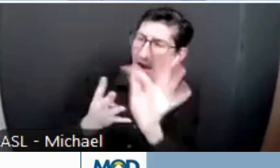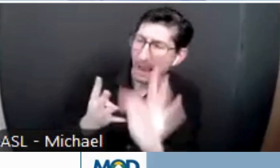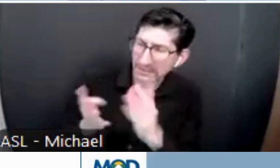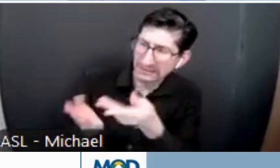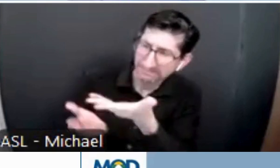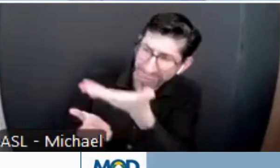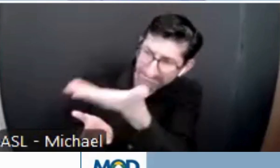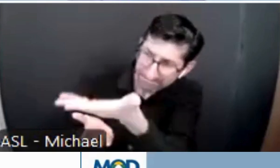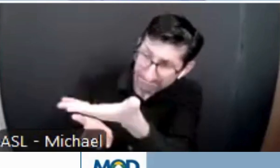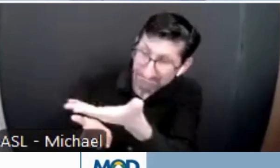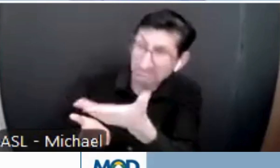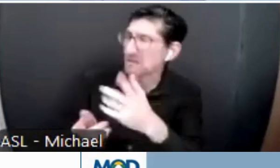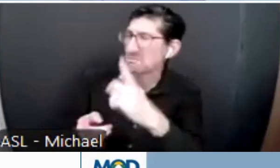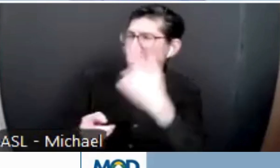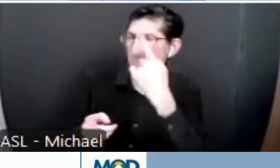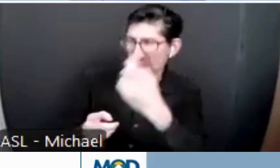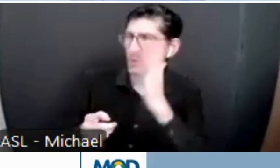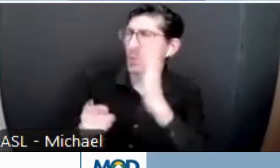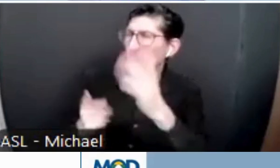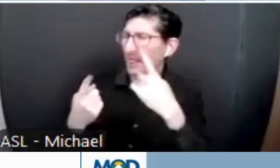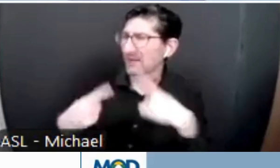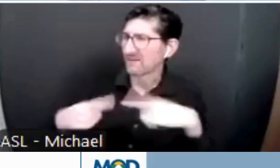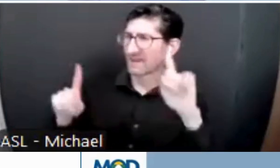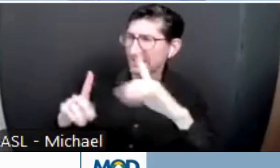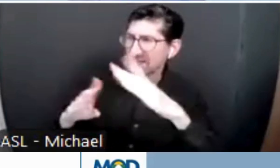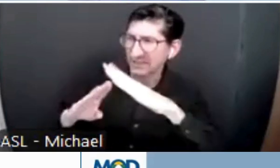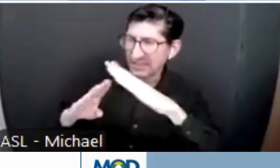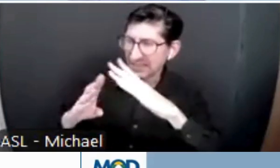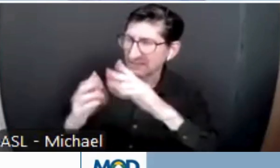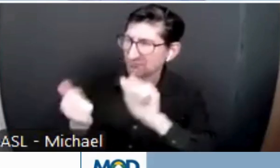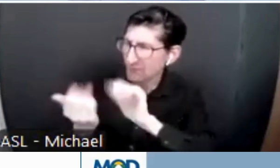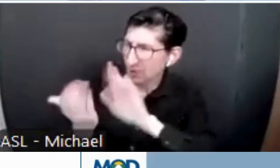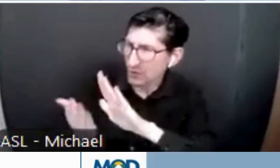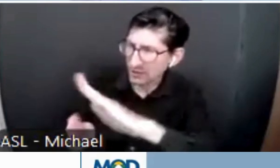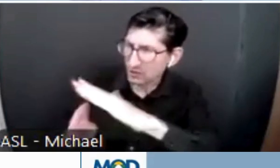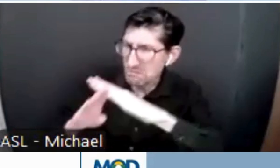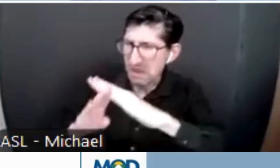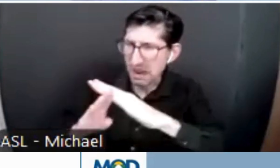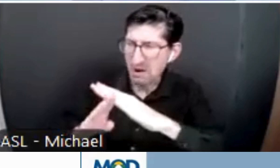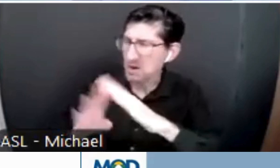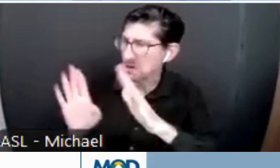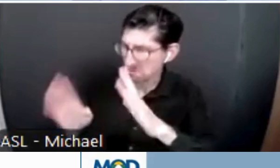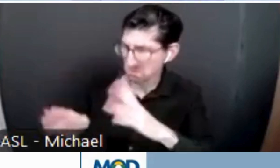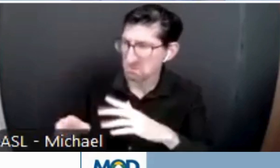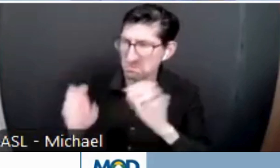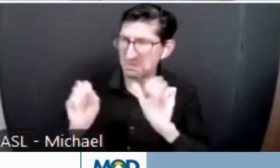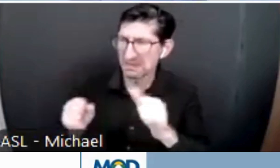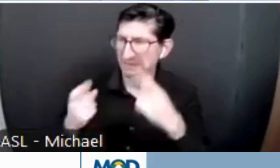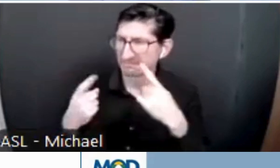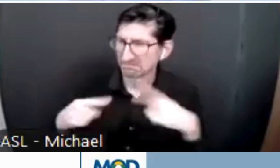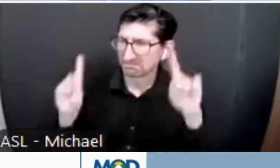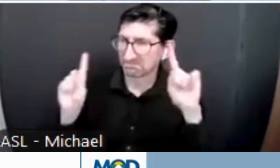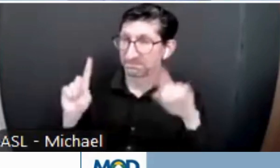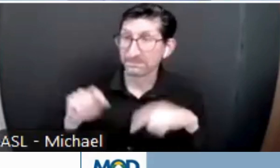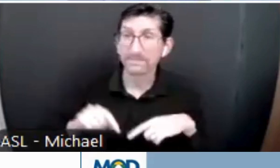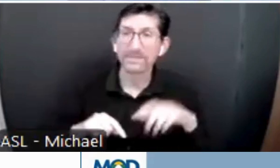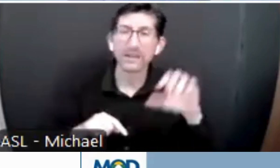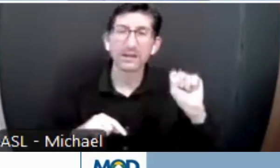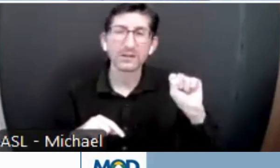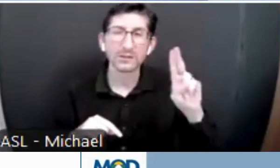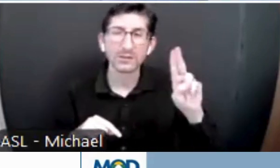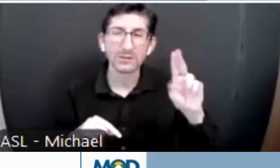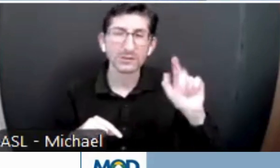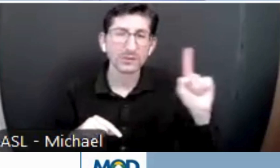will be effective to address the barrier that you said you're experiencing in your housing. And a few moments ago, Suzanne talked about